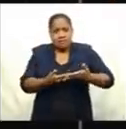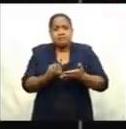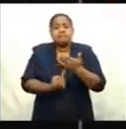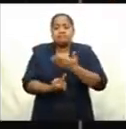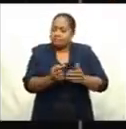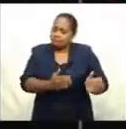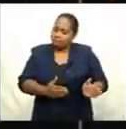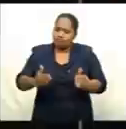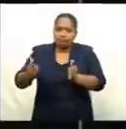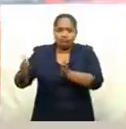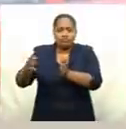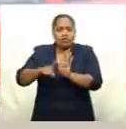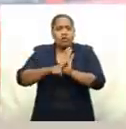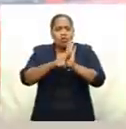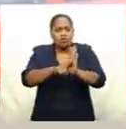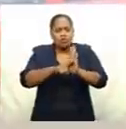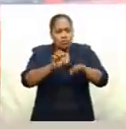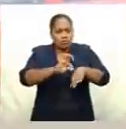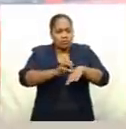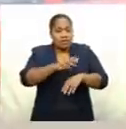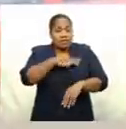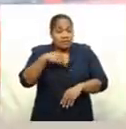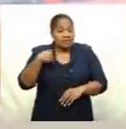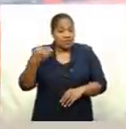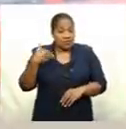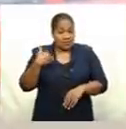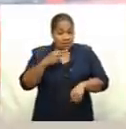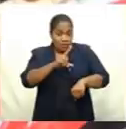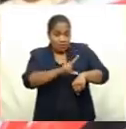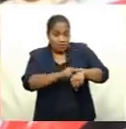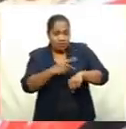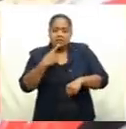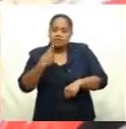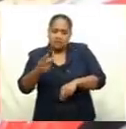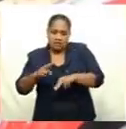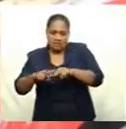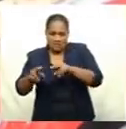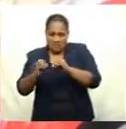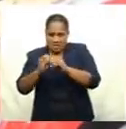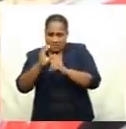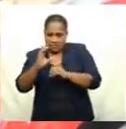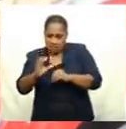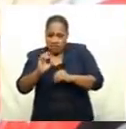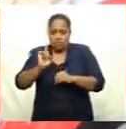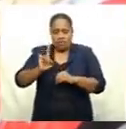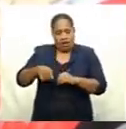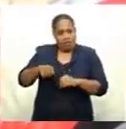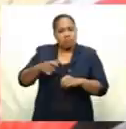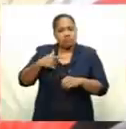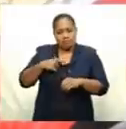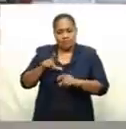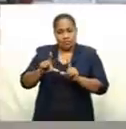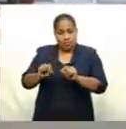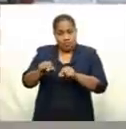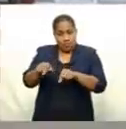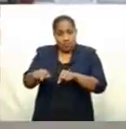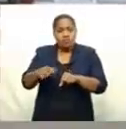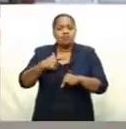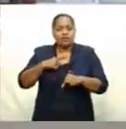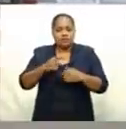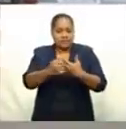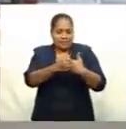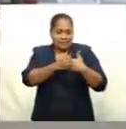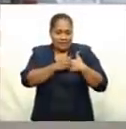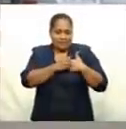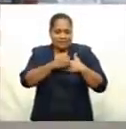Lautoka hospital. Minister for Health Dr. Ifiremi Wangainambete told FBC News the measures being taken to ensure the safety of these mothers and